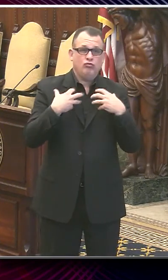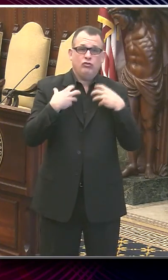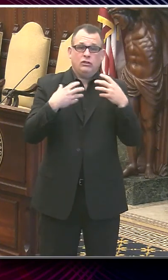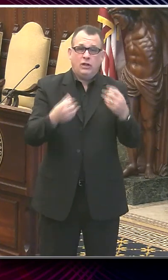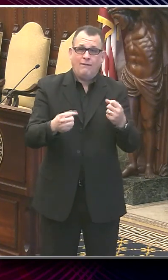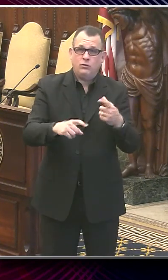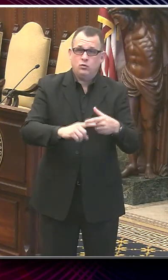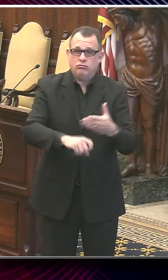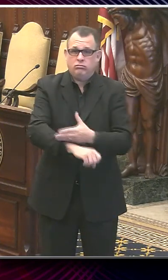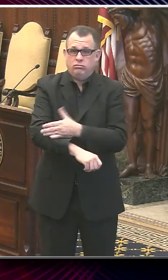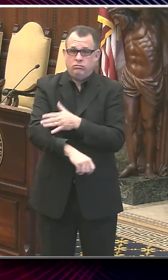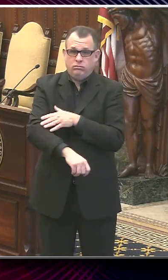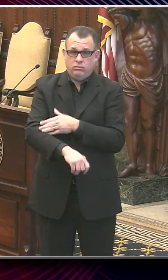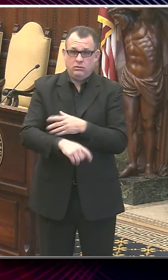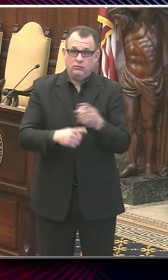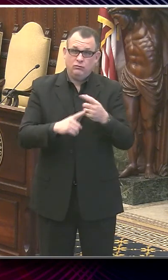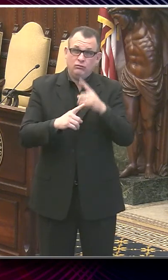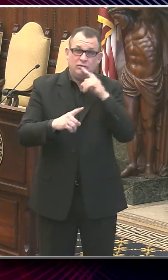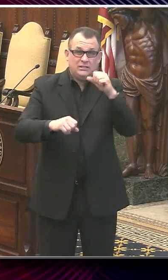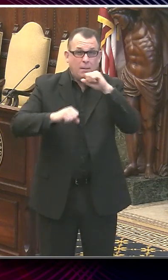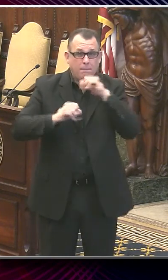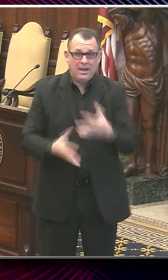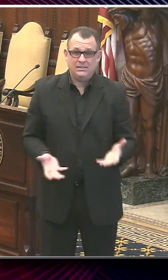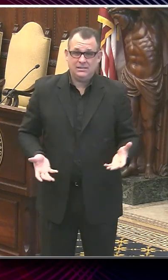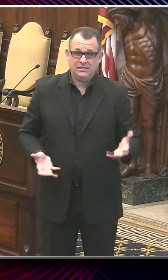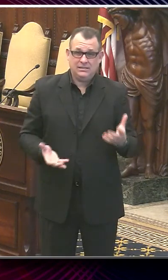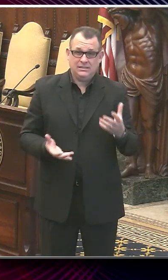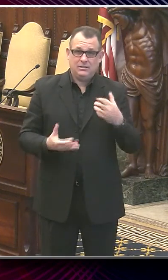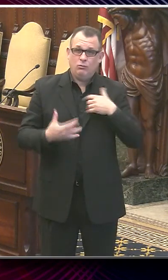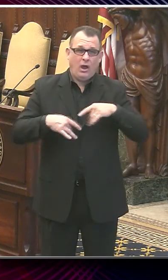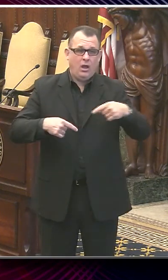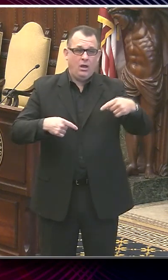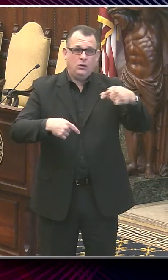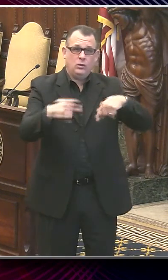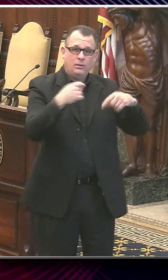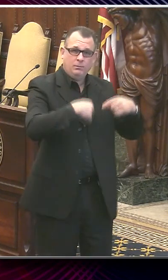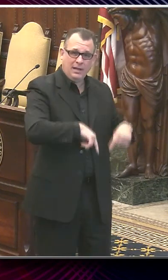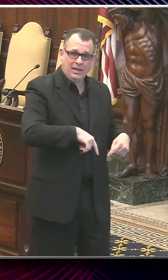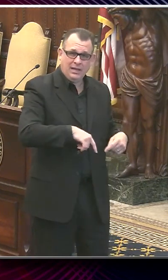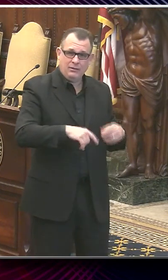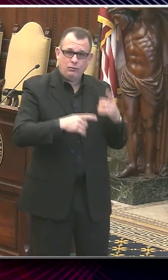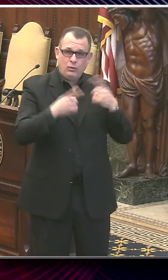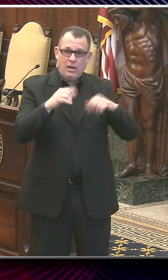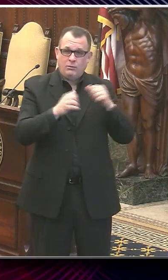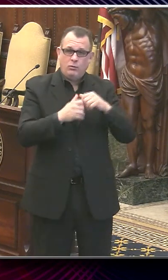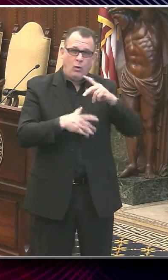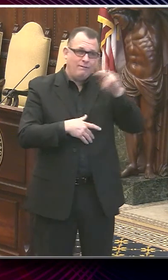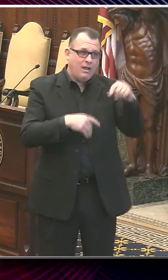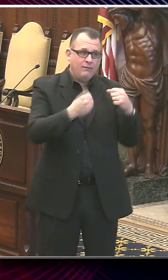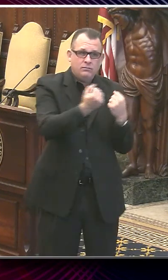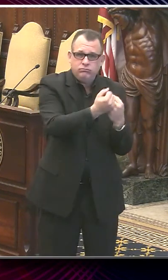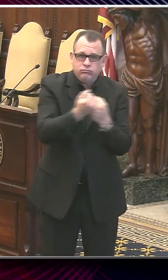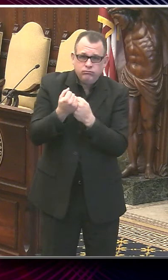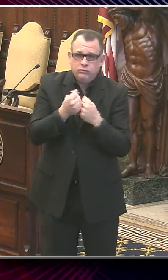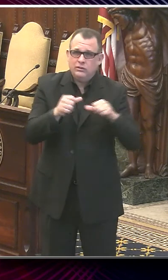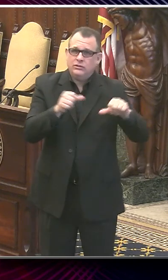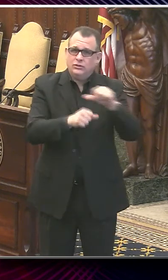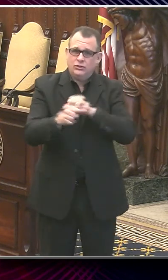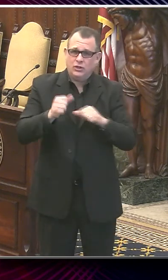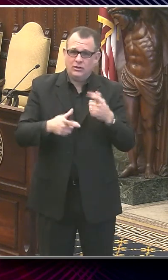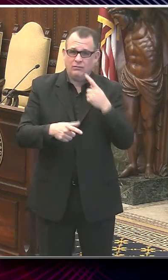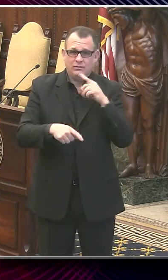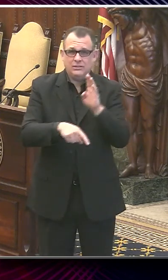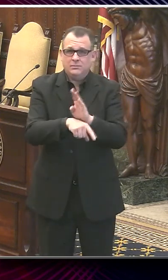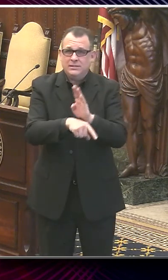mired mess, and we don't want to go back there again. And regardless of what happens, we're all Philadelphians. We all need each other, and we all need our businesses to